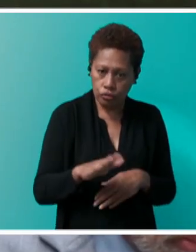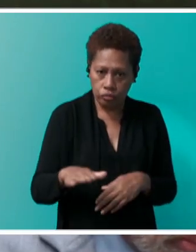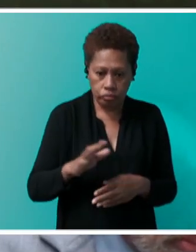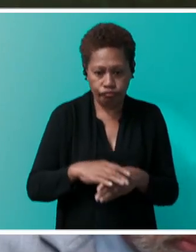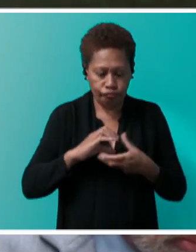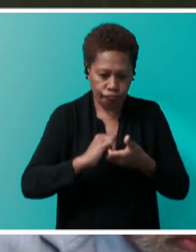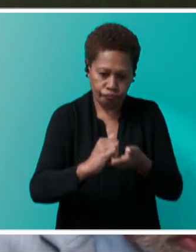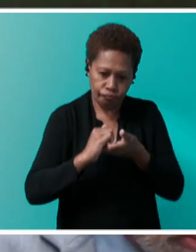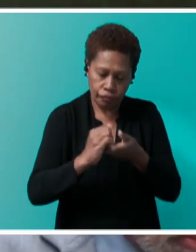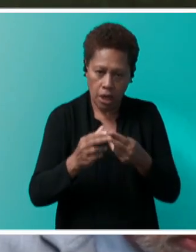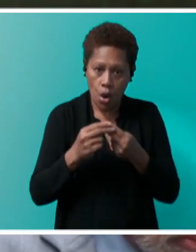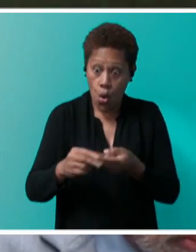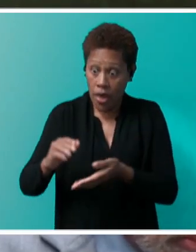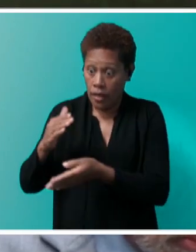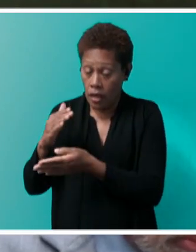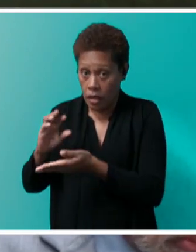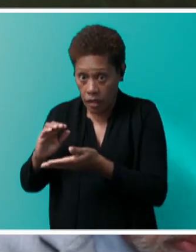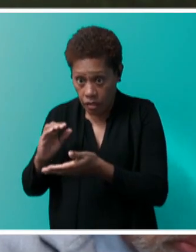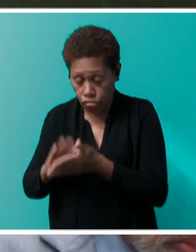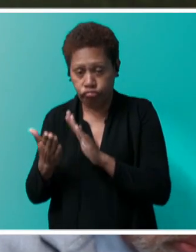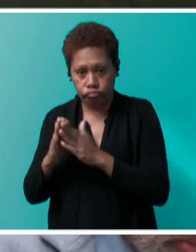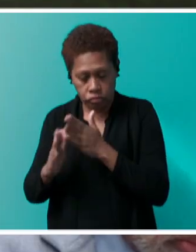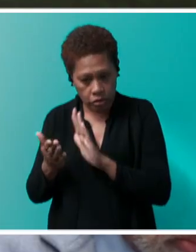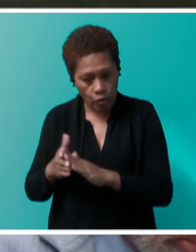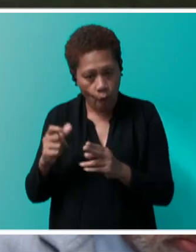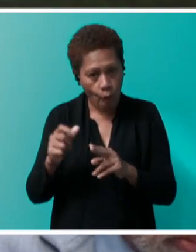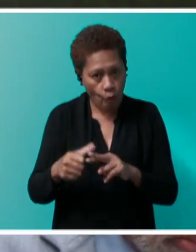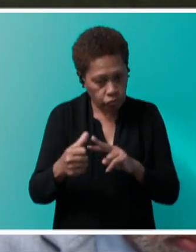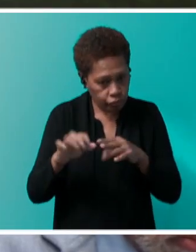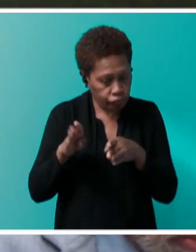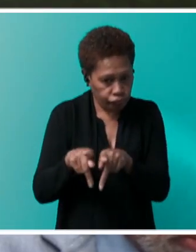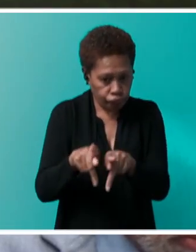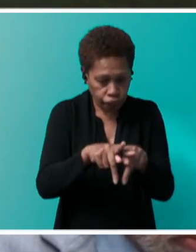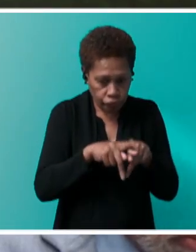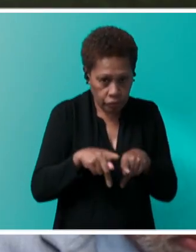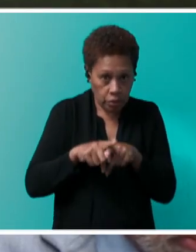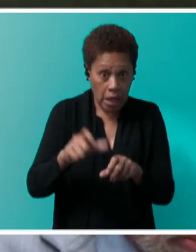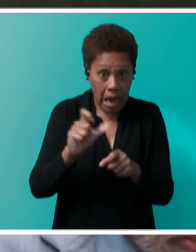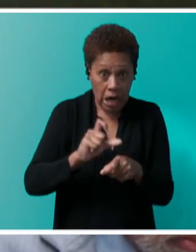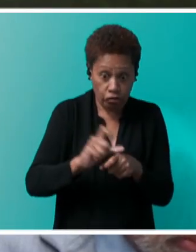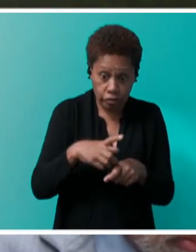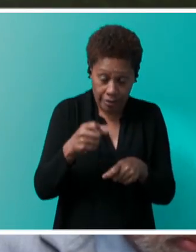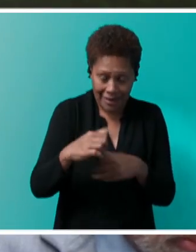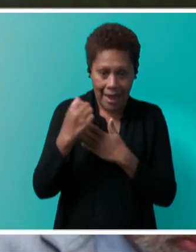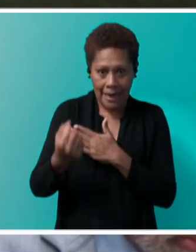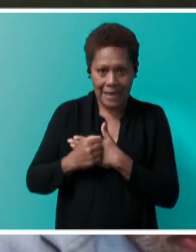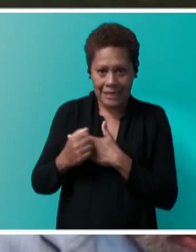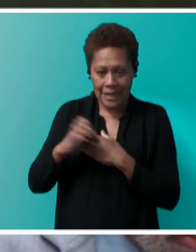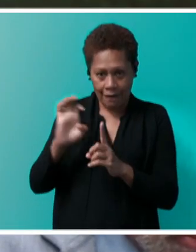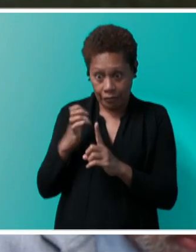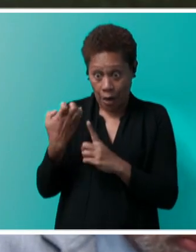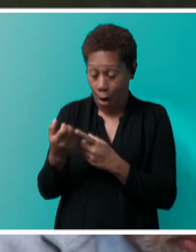with communities, partners, and stakeholders to create a safe environment where every child in Fiji is protected